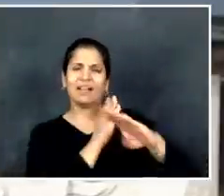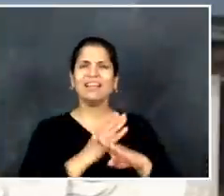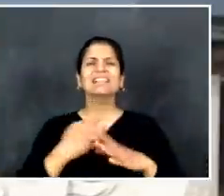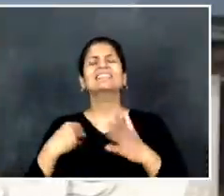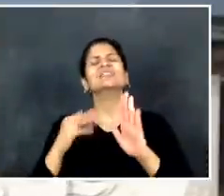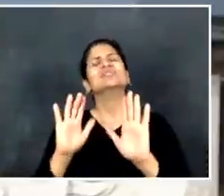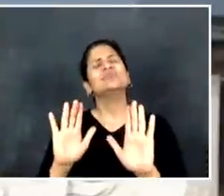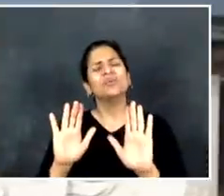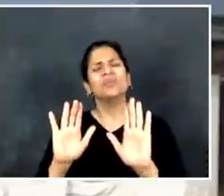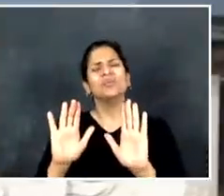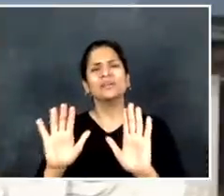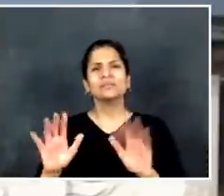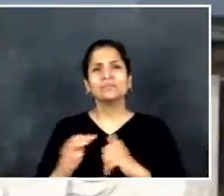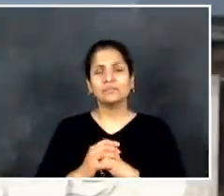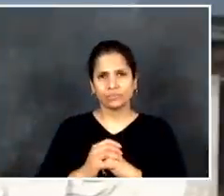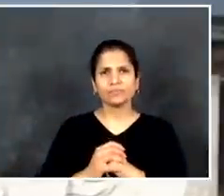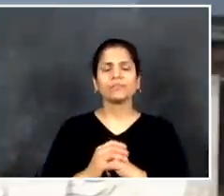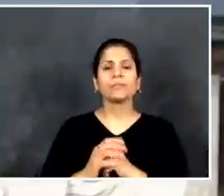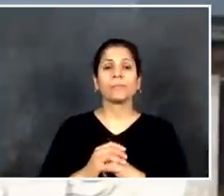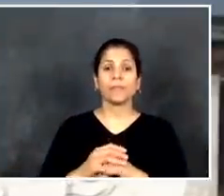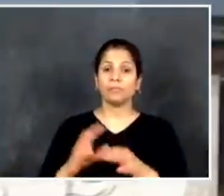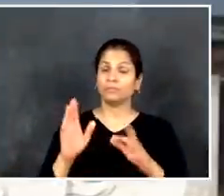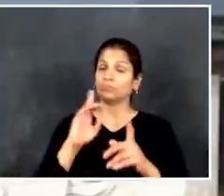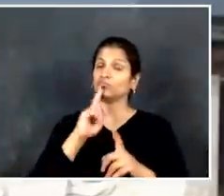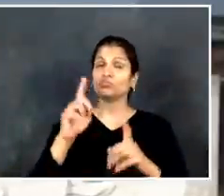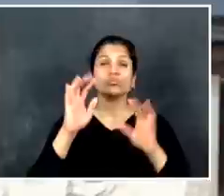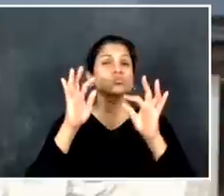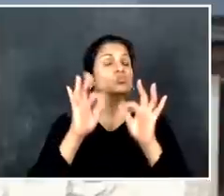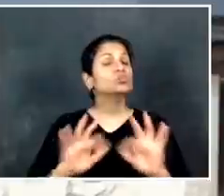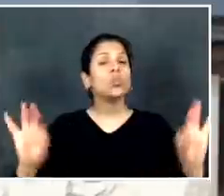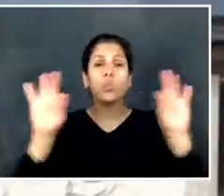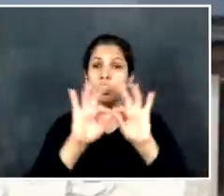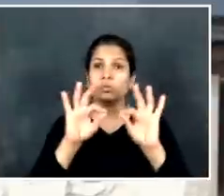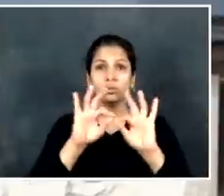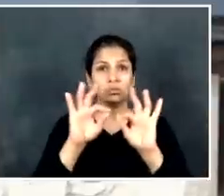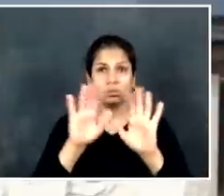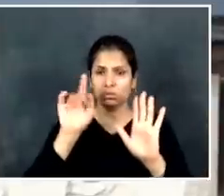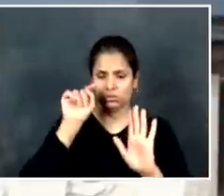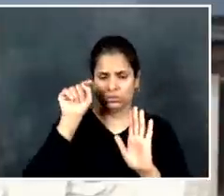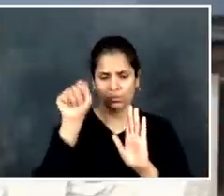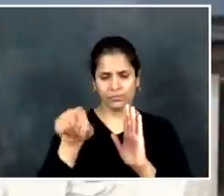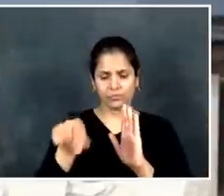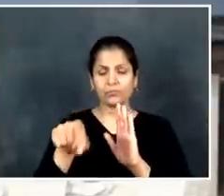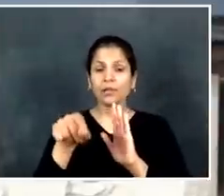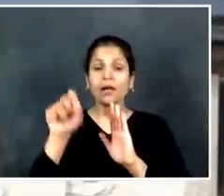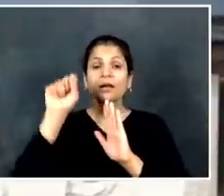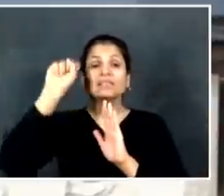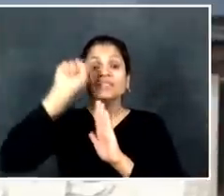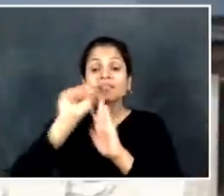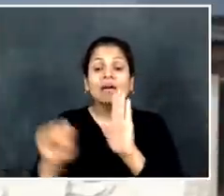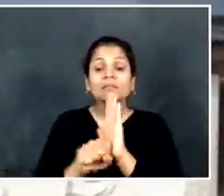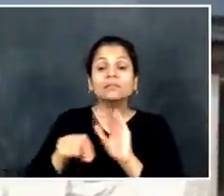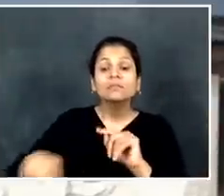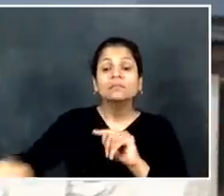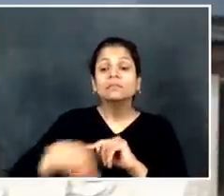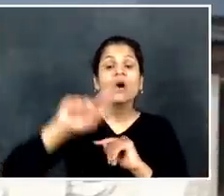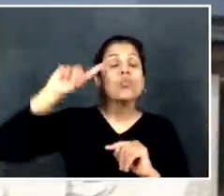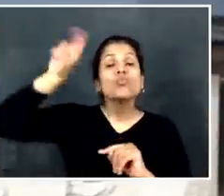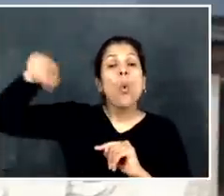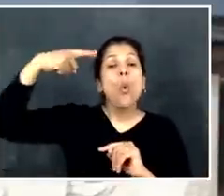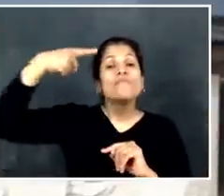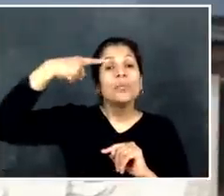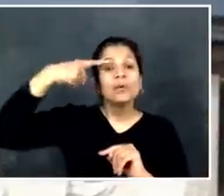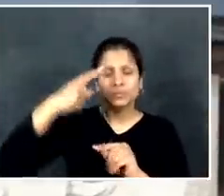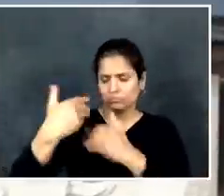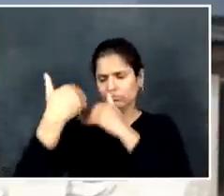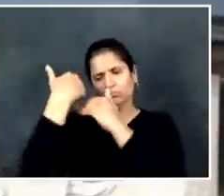quickly put some of those restrictions back on to protect all of us. We got one chance, Marcia, to restart our economy and restart our lives the